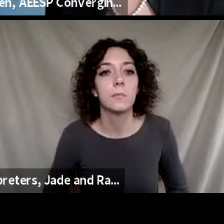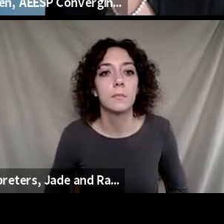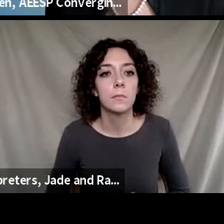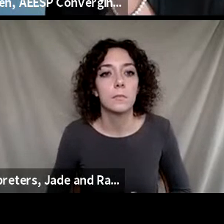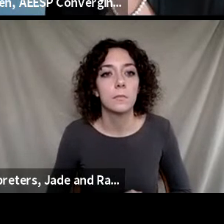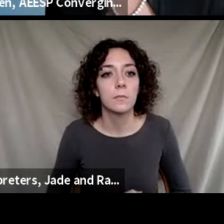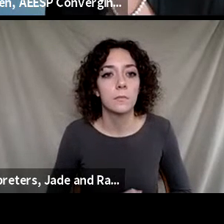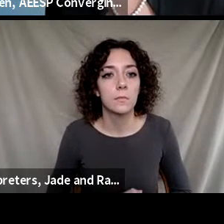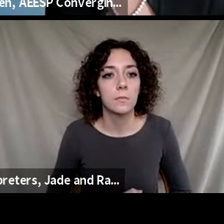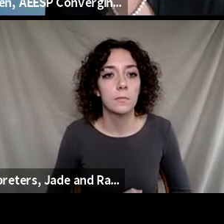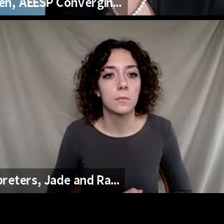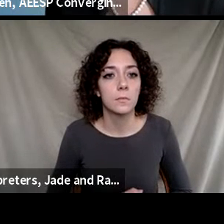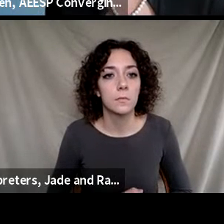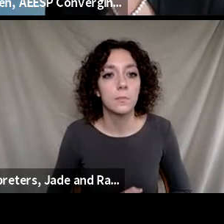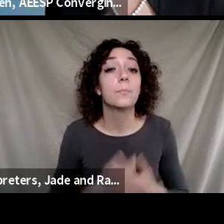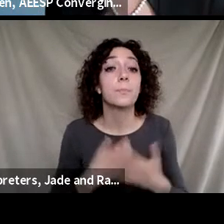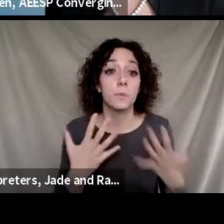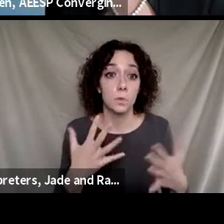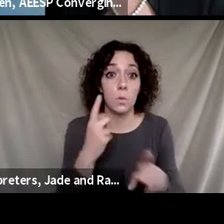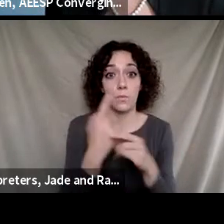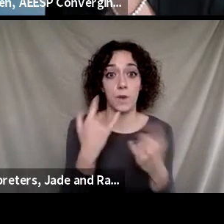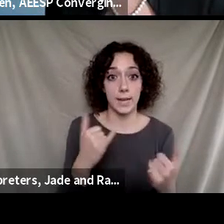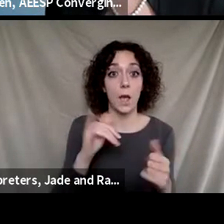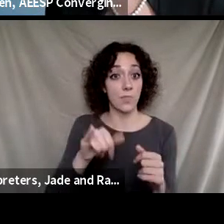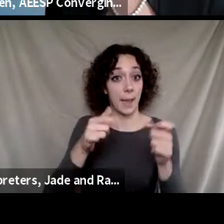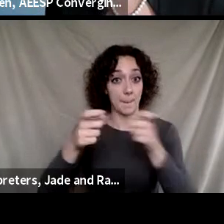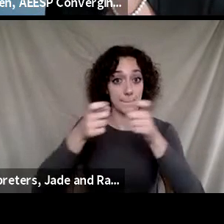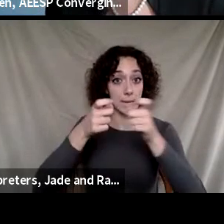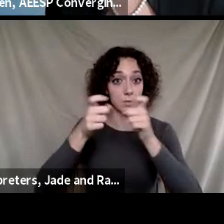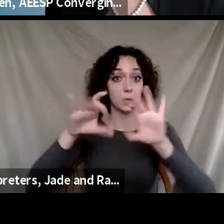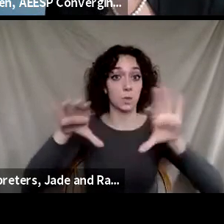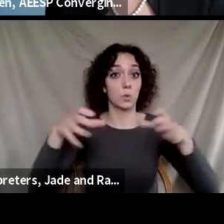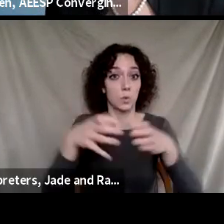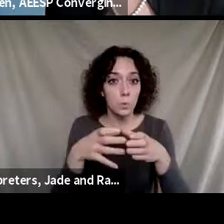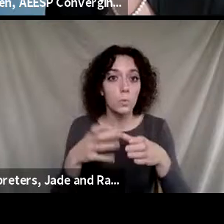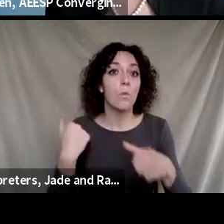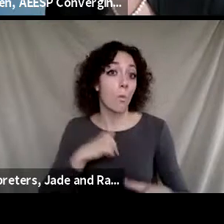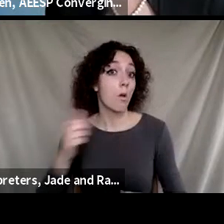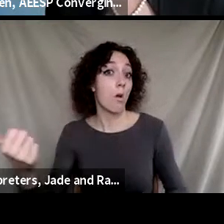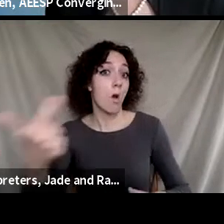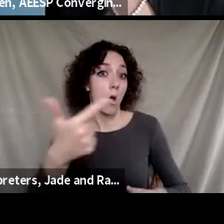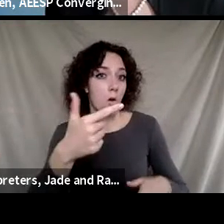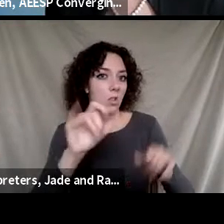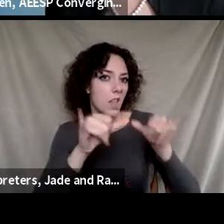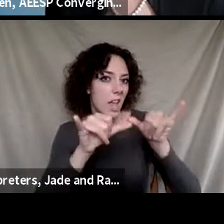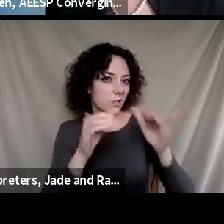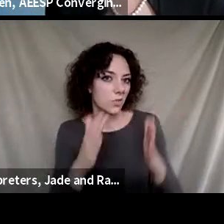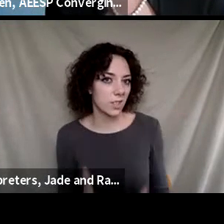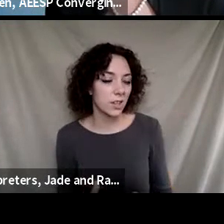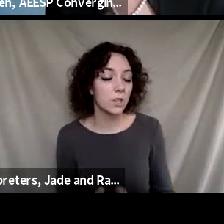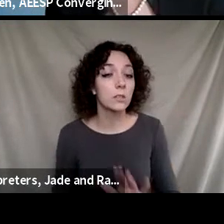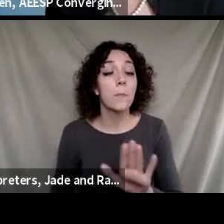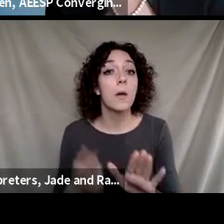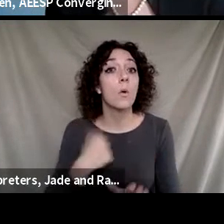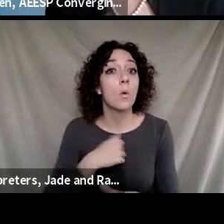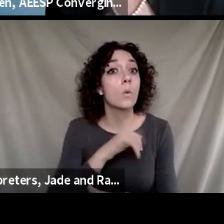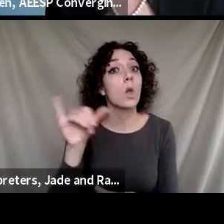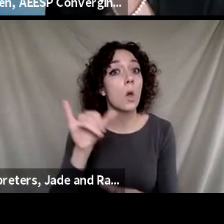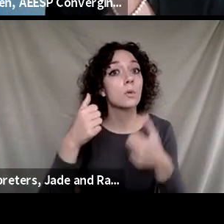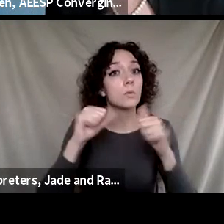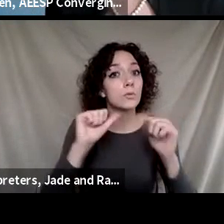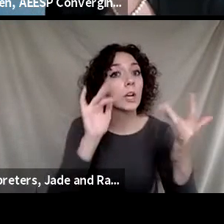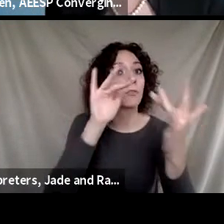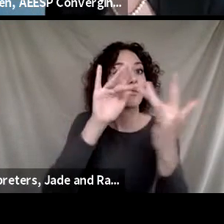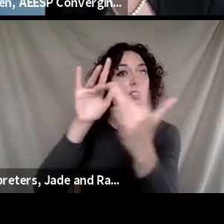so right now the management group, we are all engineers. However, we also tried to reach out to